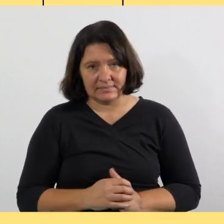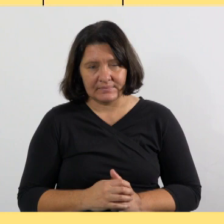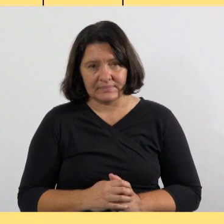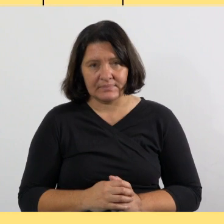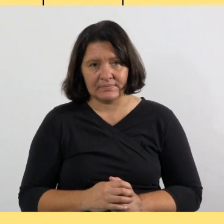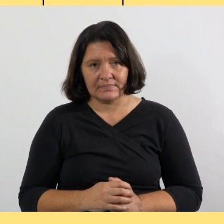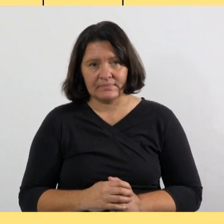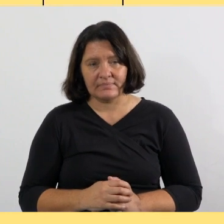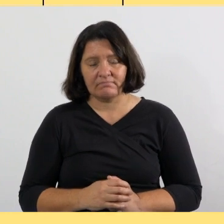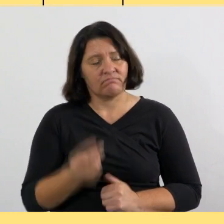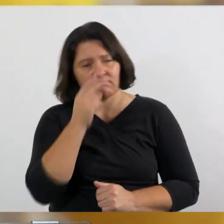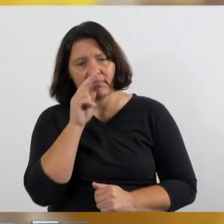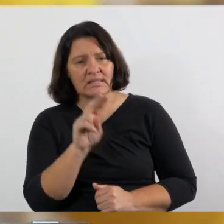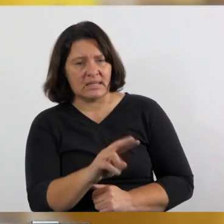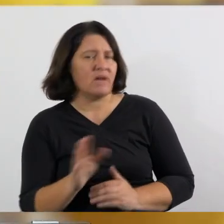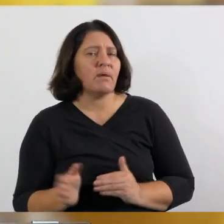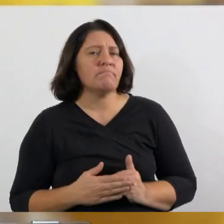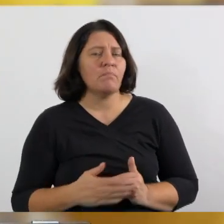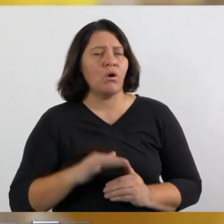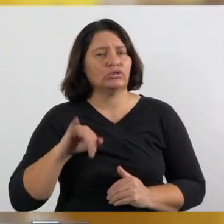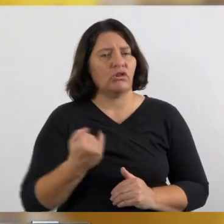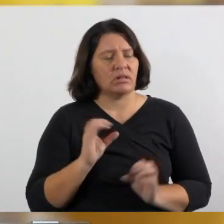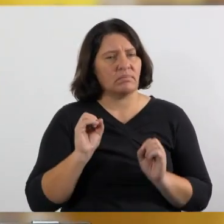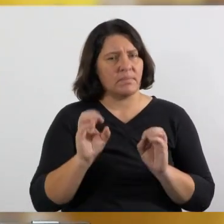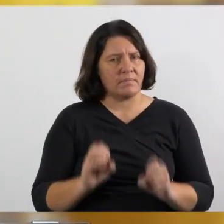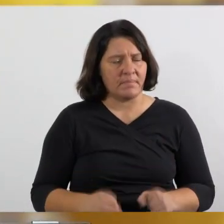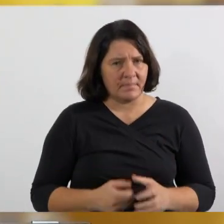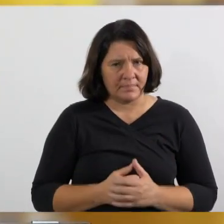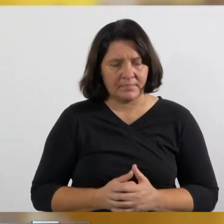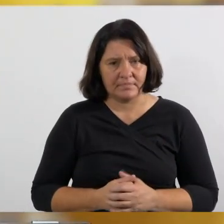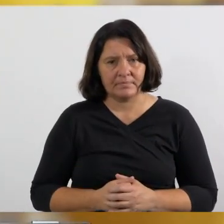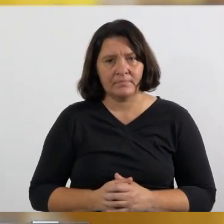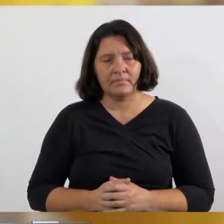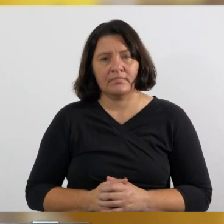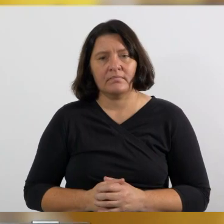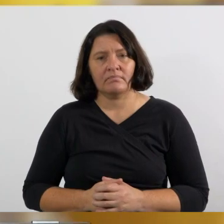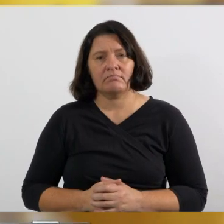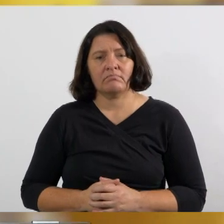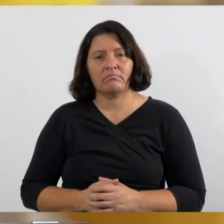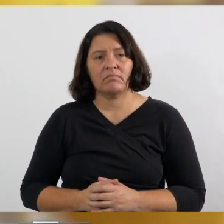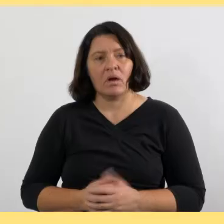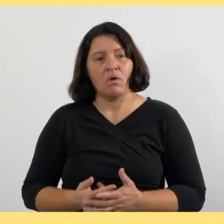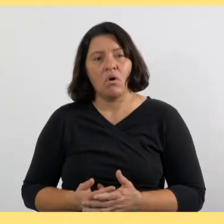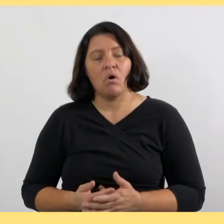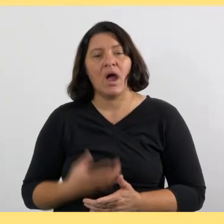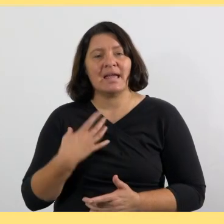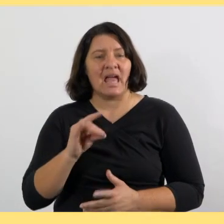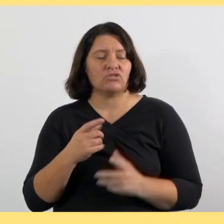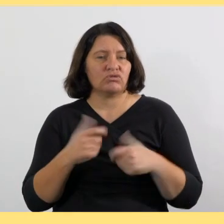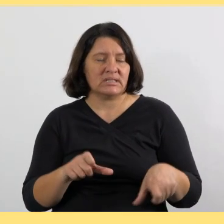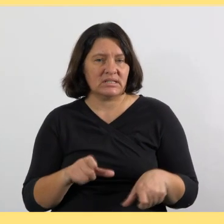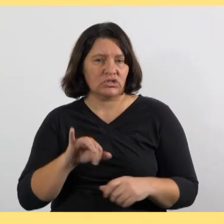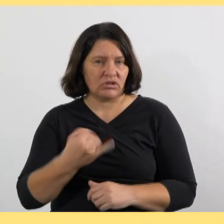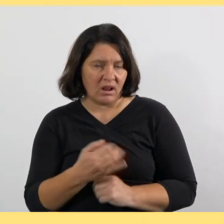35,380 as you see. Let us go and see if we have more journals to post from. We are given the cash